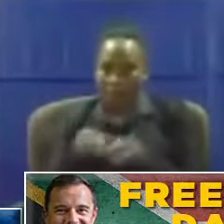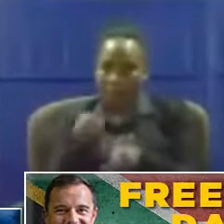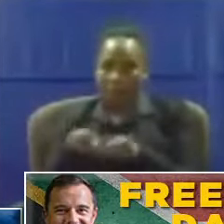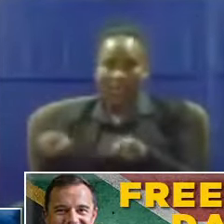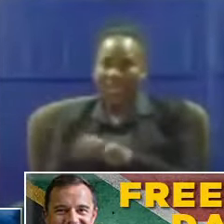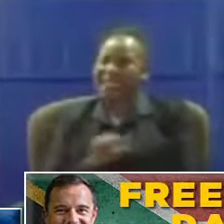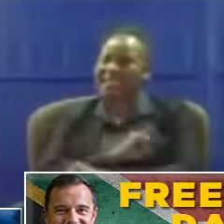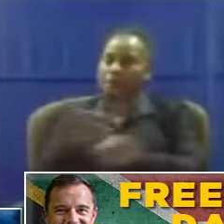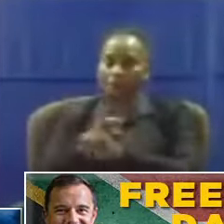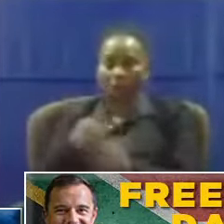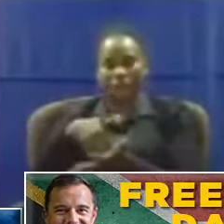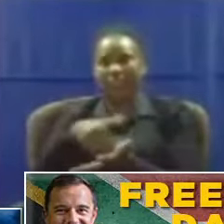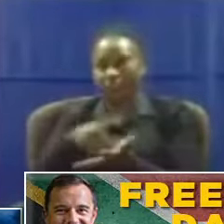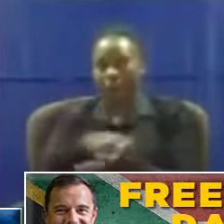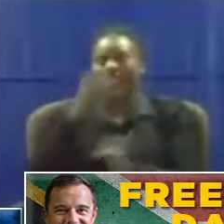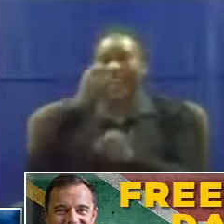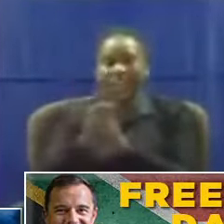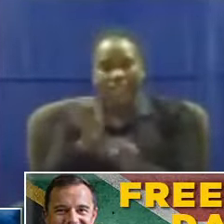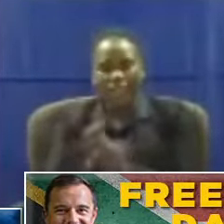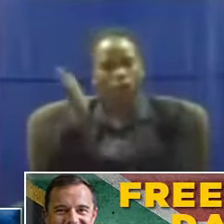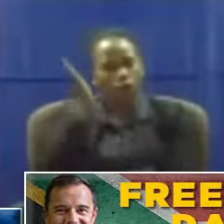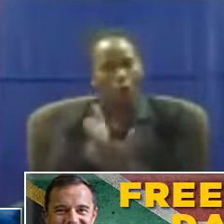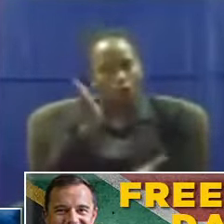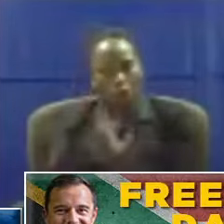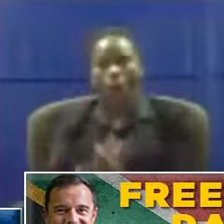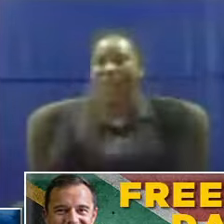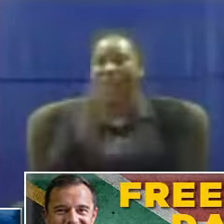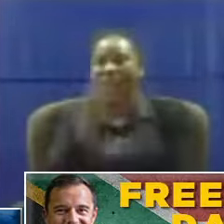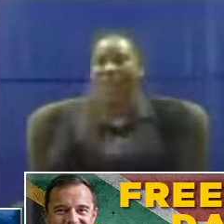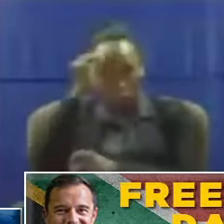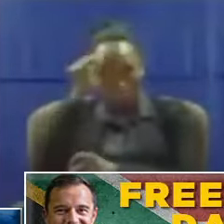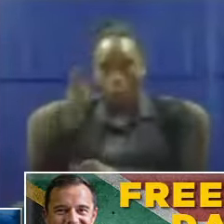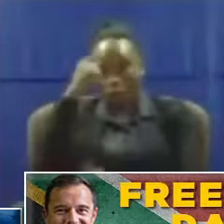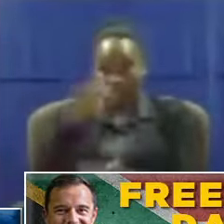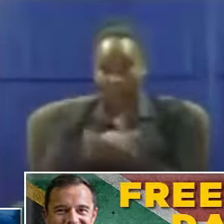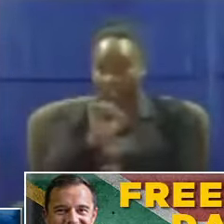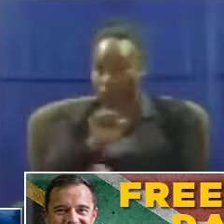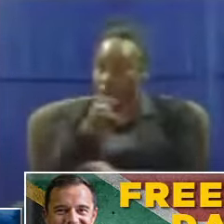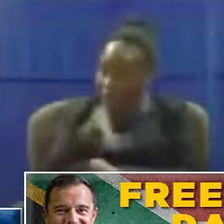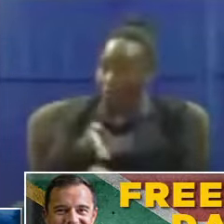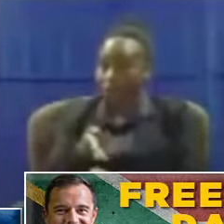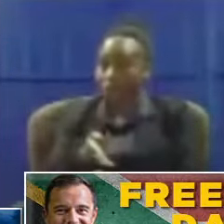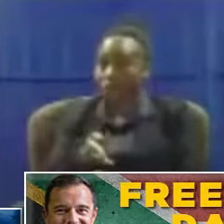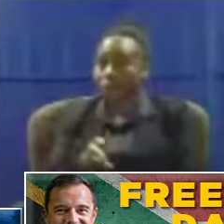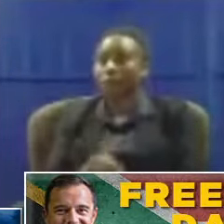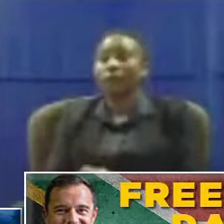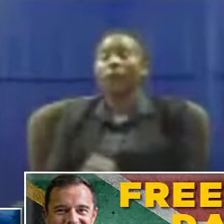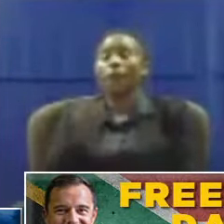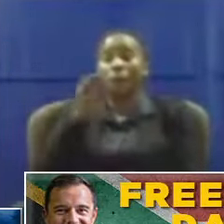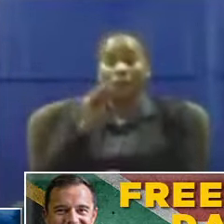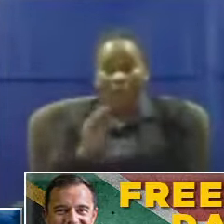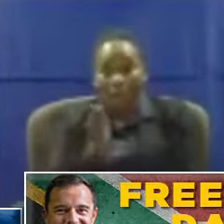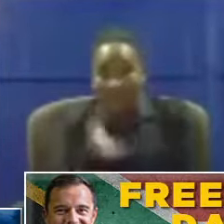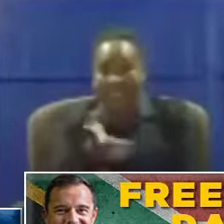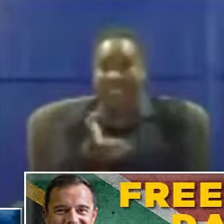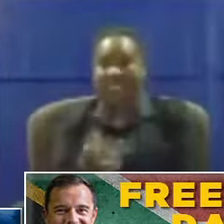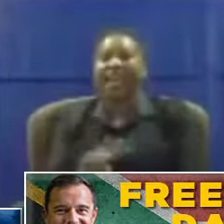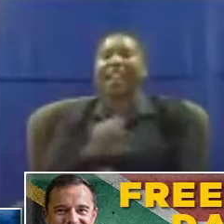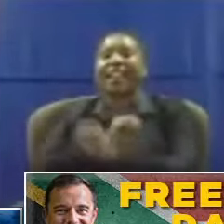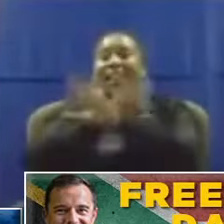They need reassurance, and they need to know that they can trust you. Be present, be clear, and